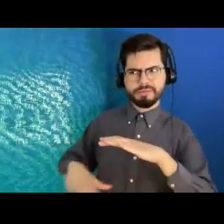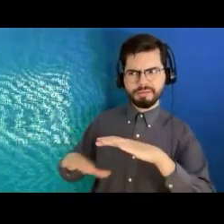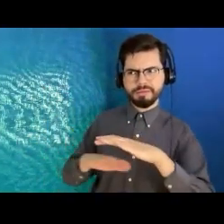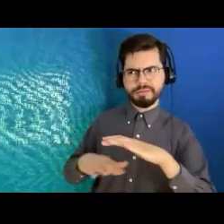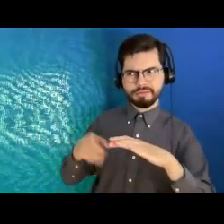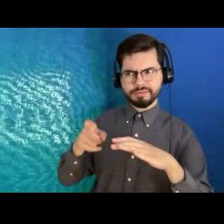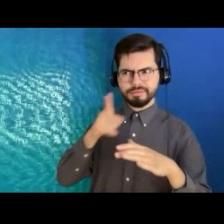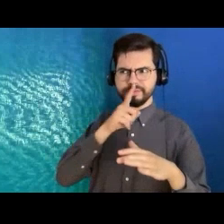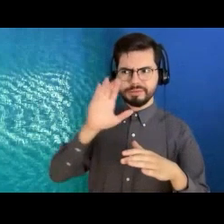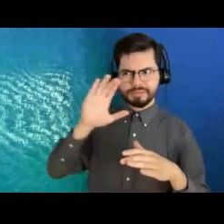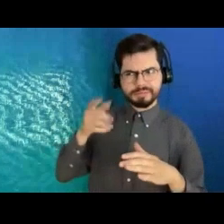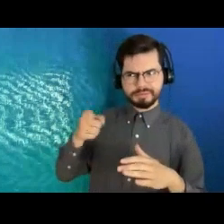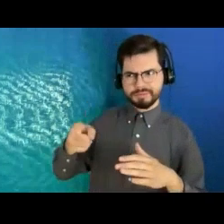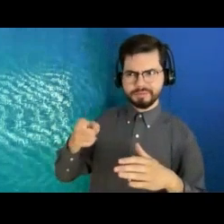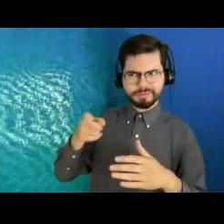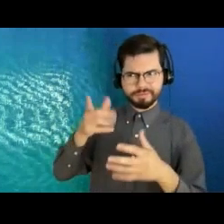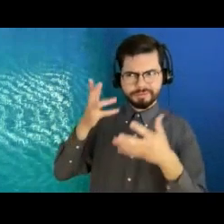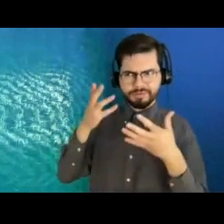that I use are,